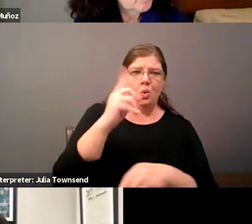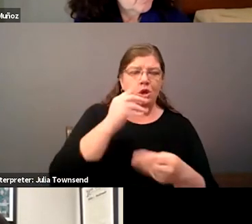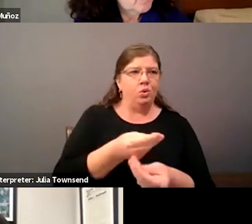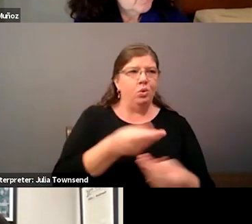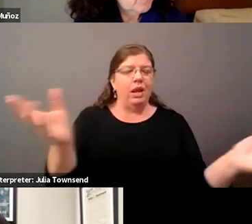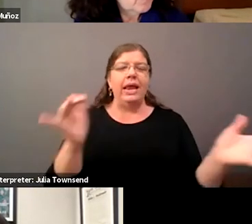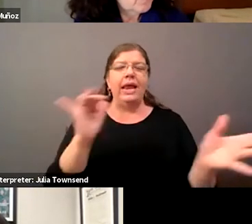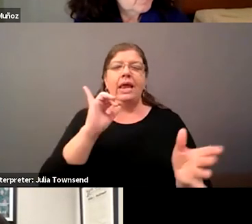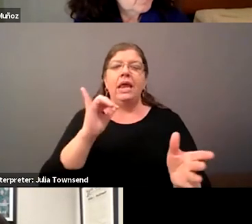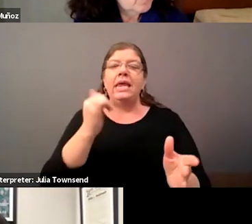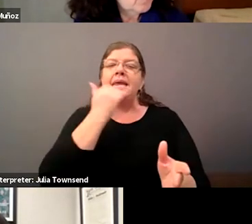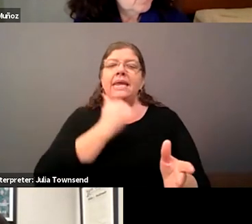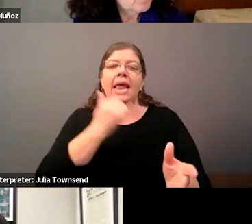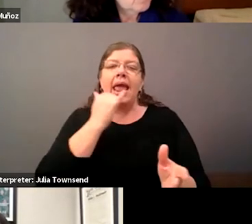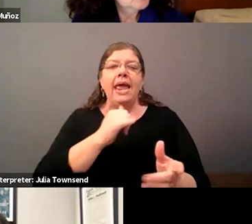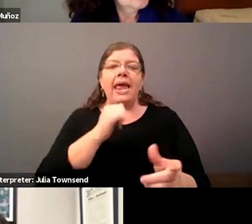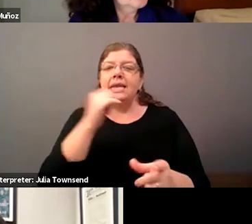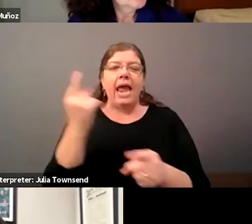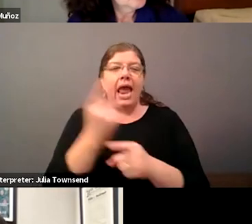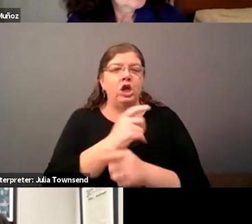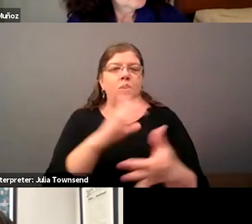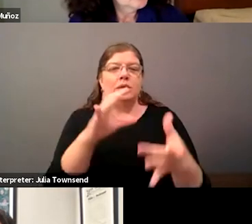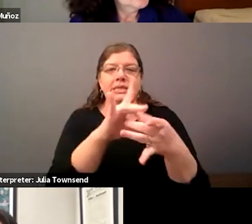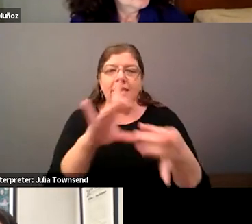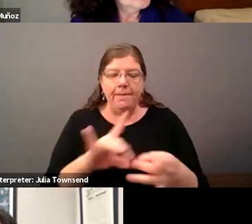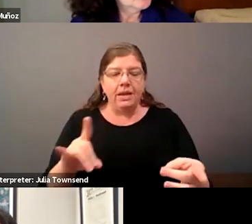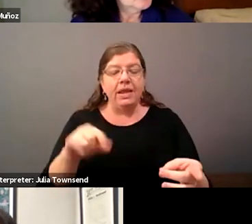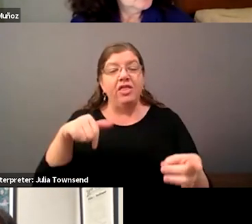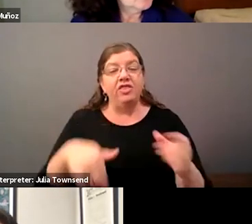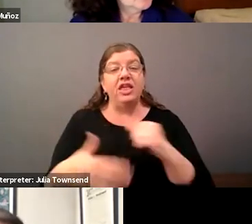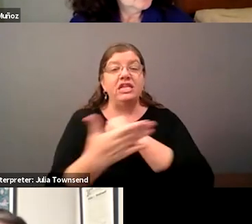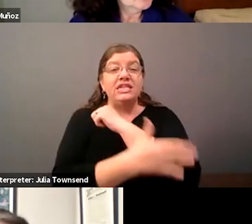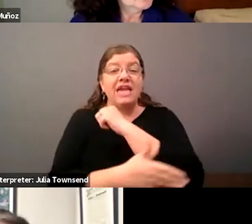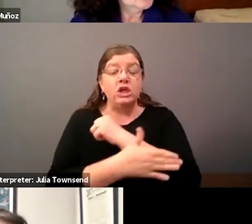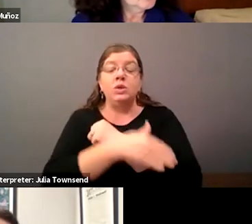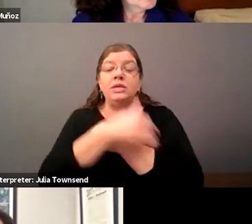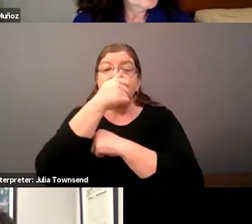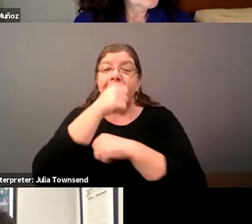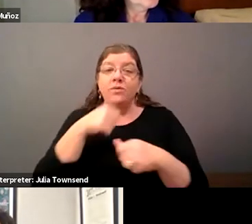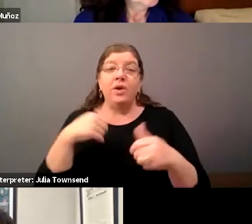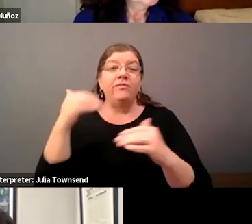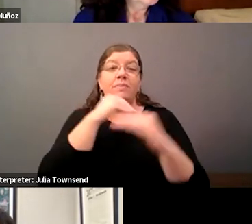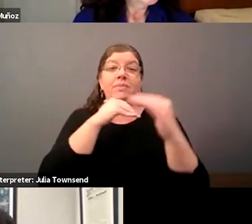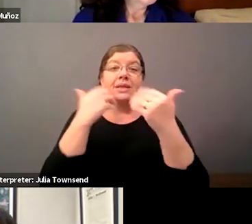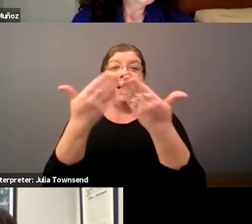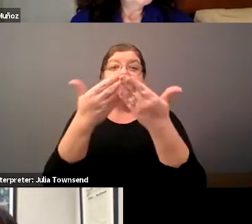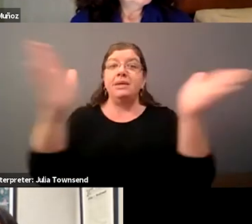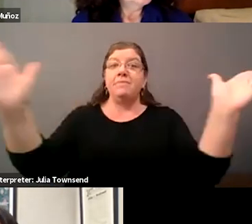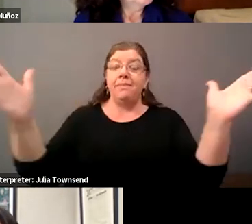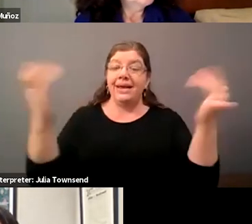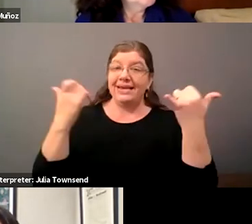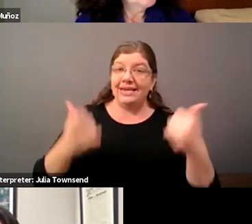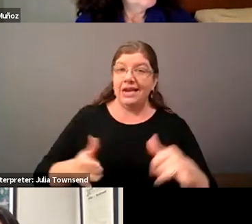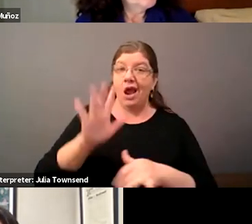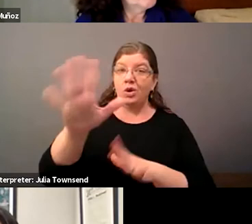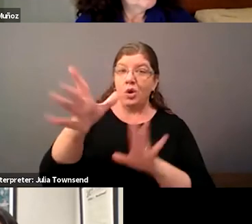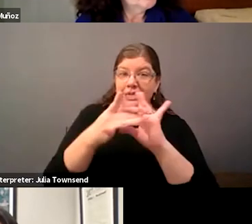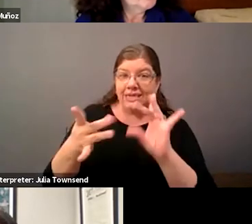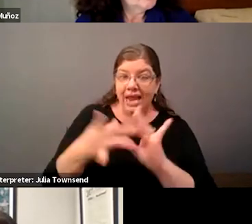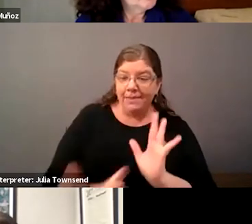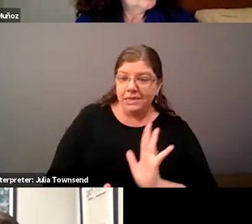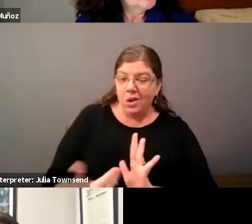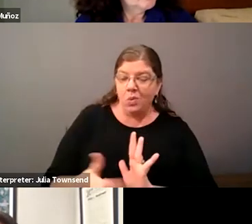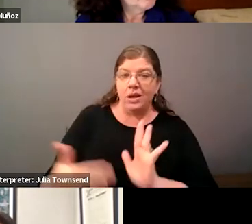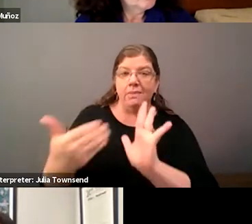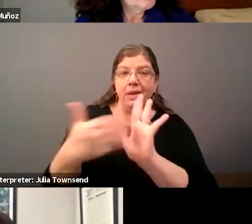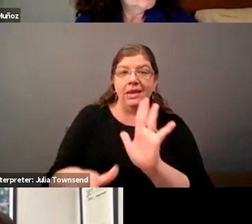statements our country is suffering from lies in the public space now your statements have been repeated